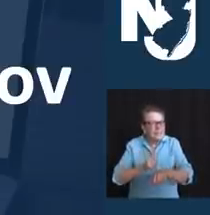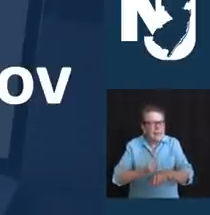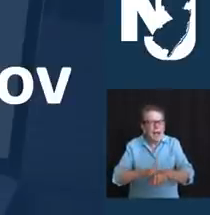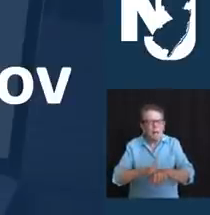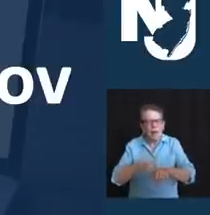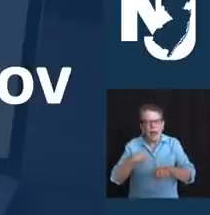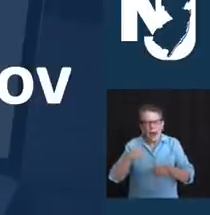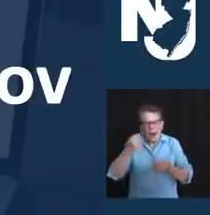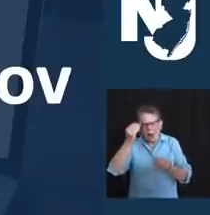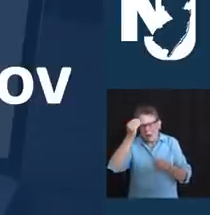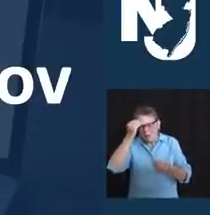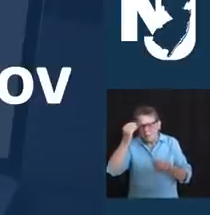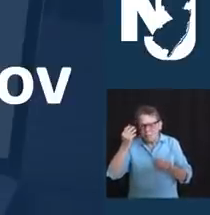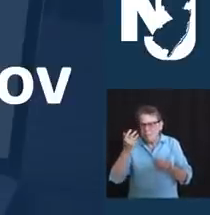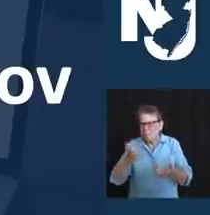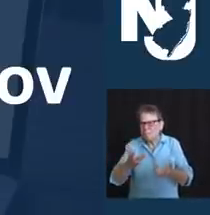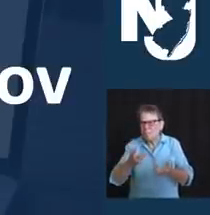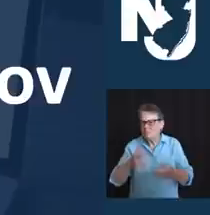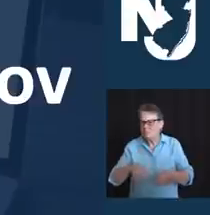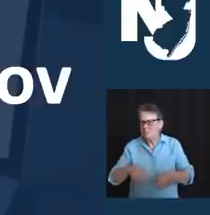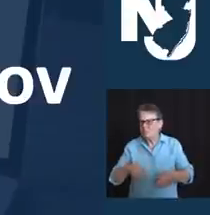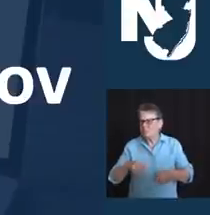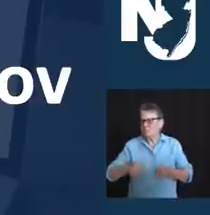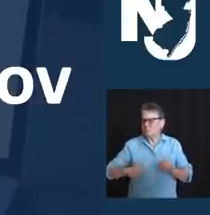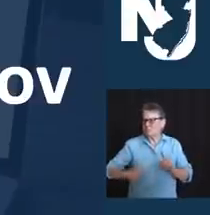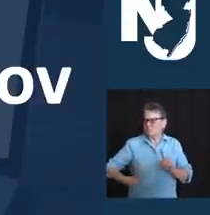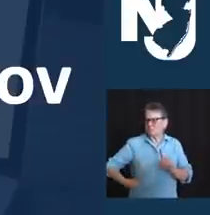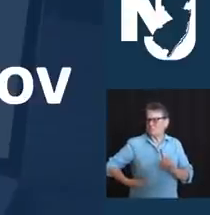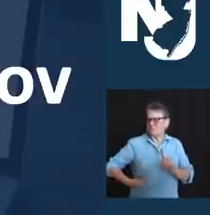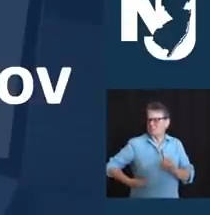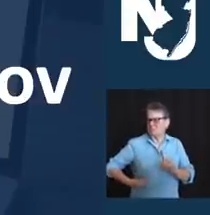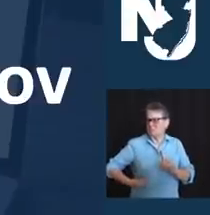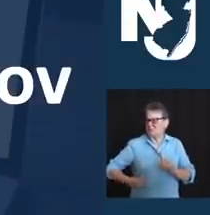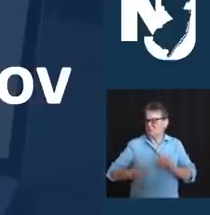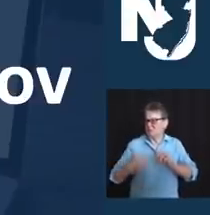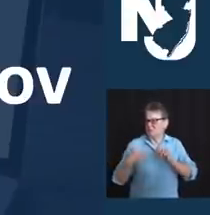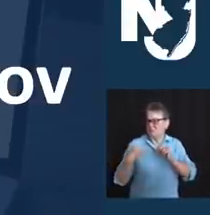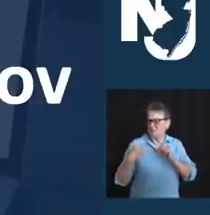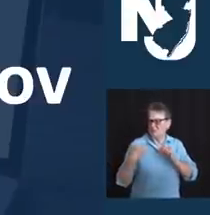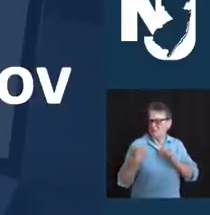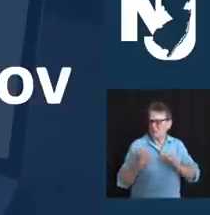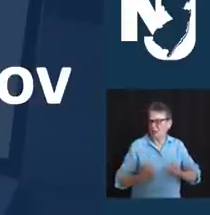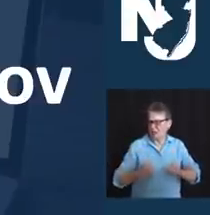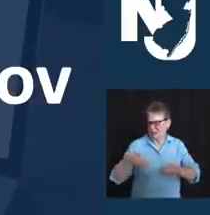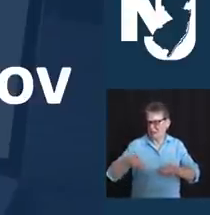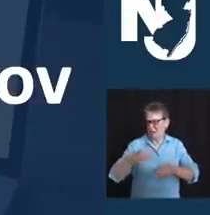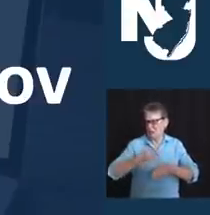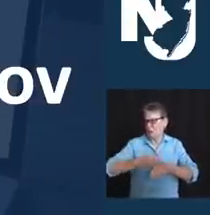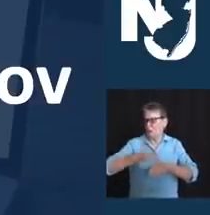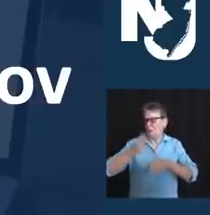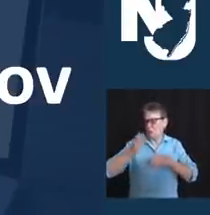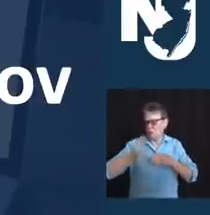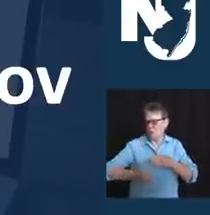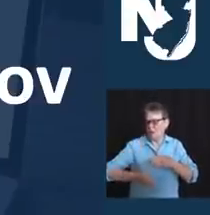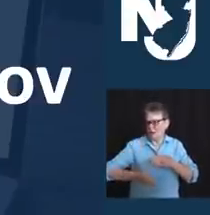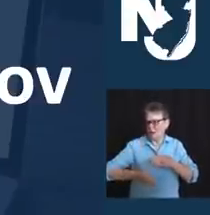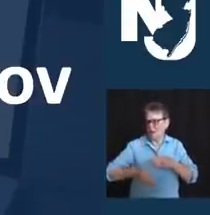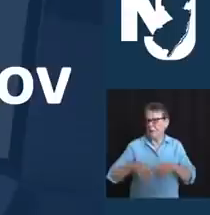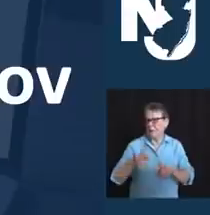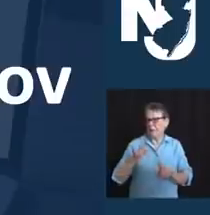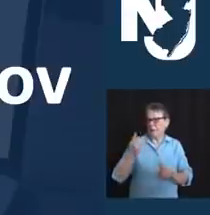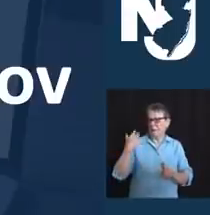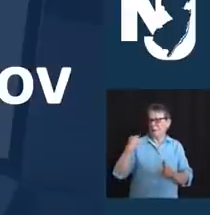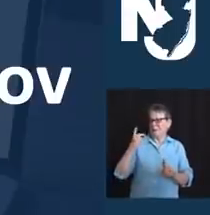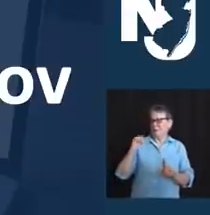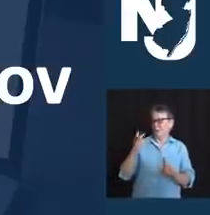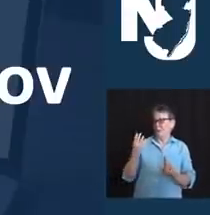your hat on Memorial Day, and it was at our briefing, Judy, on December 14th, which I believe was the day before we witnessed the